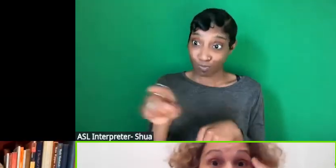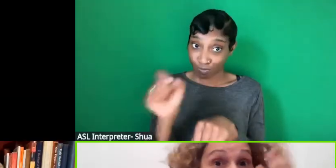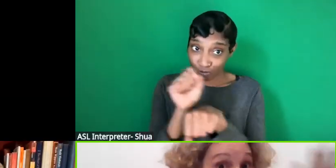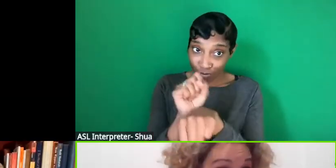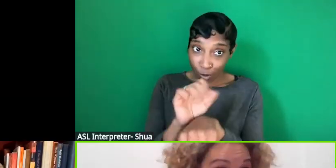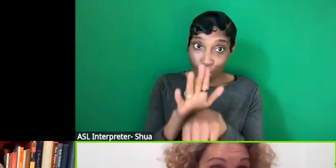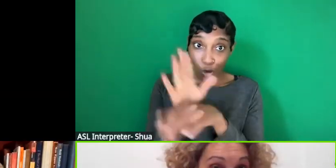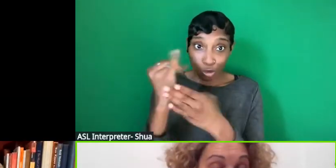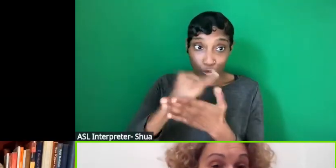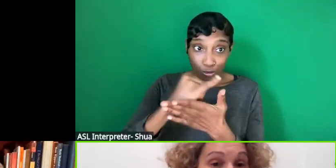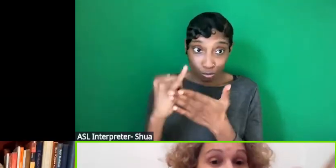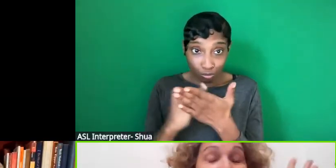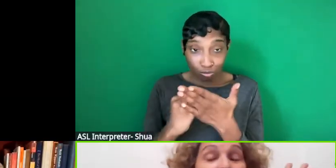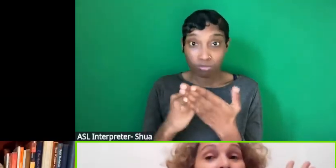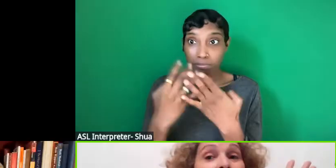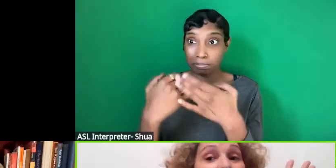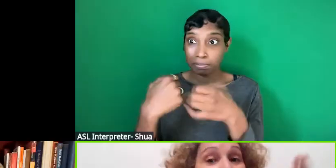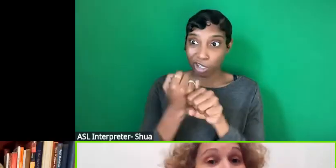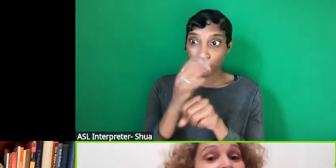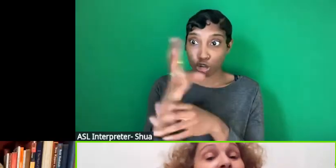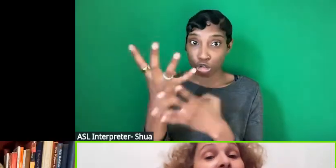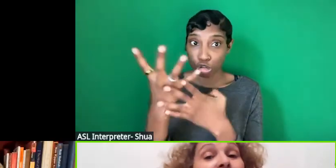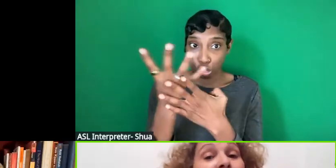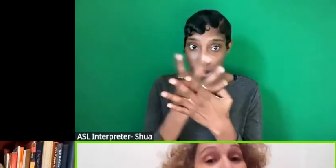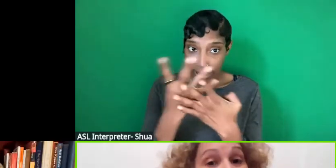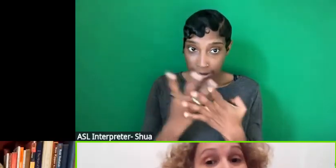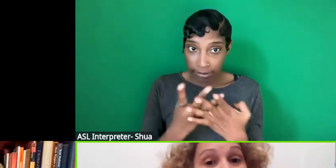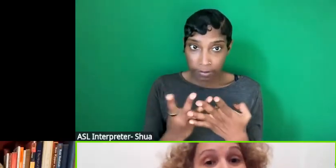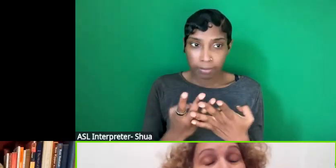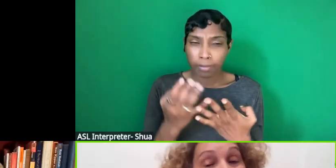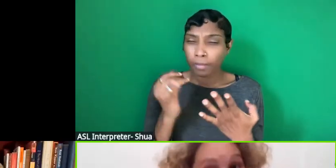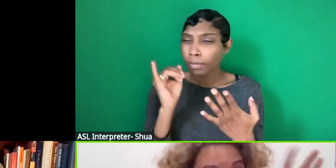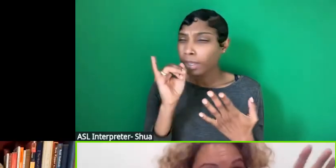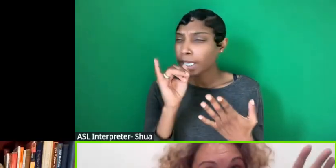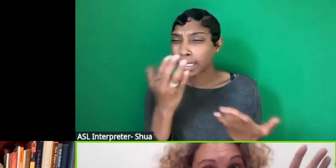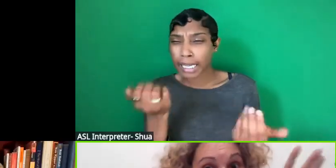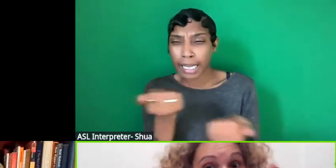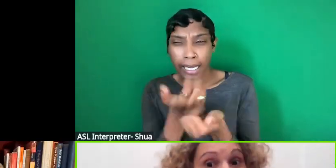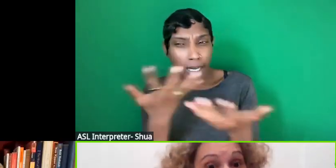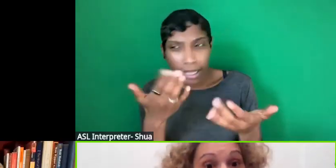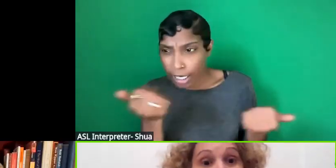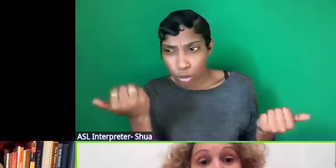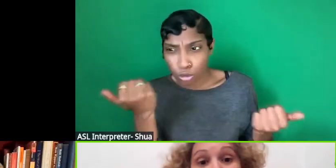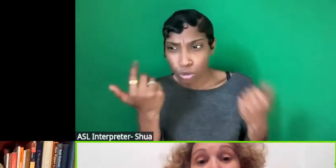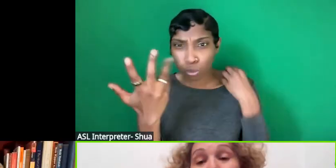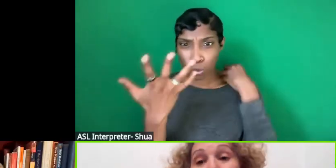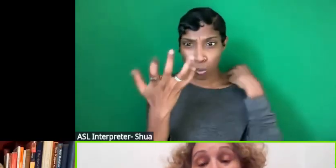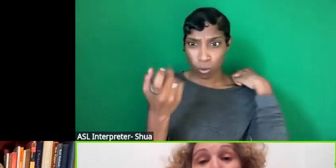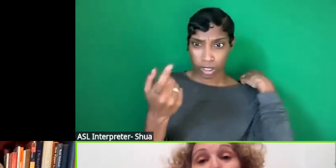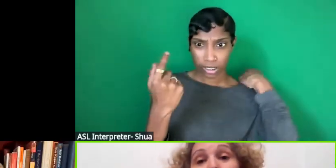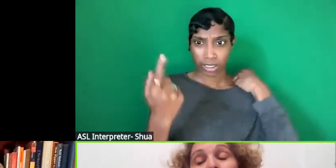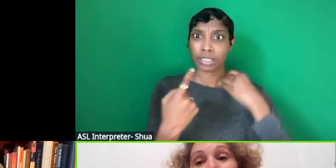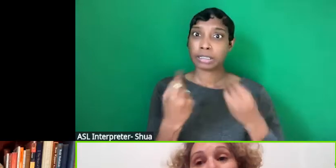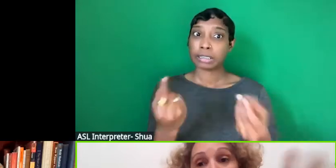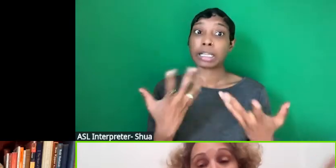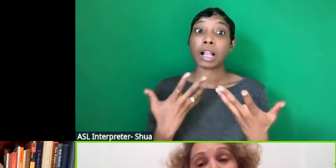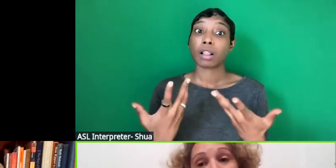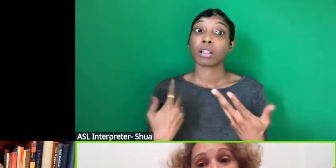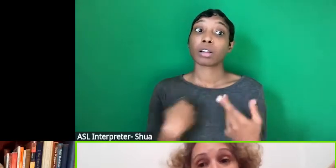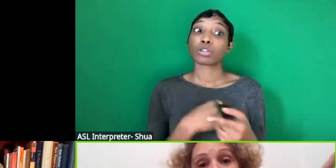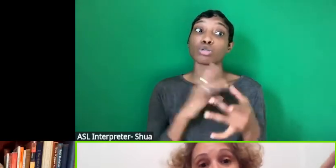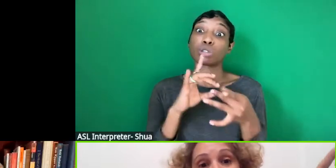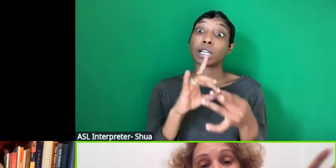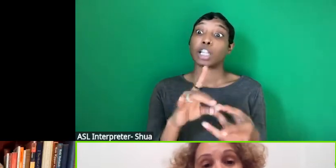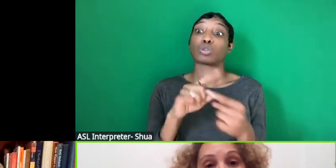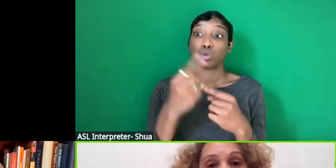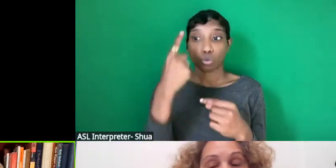creating their screens, Carrie, is there anything else that you want to tell us related to the growth mindset topic right